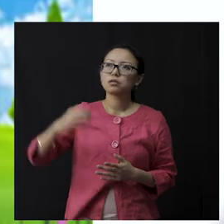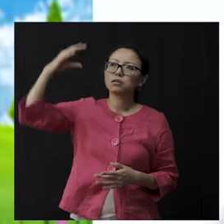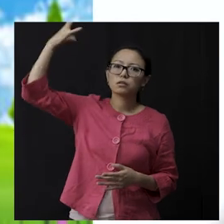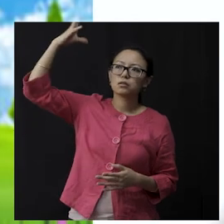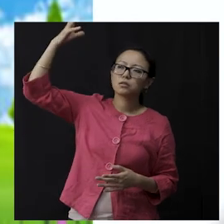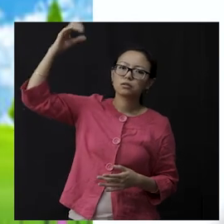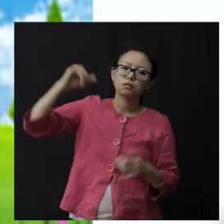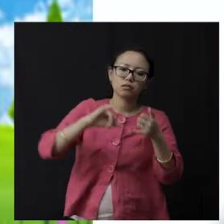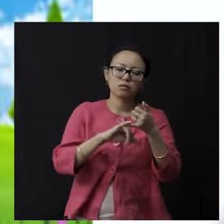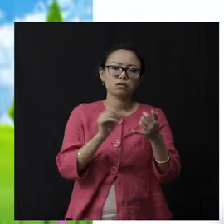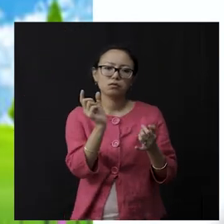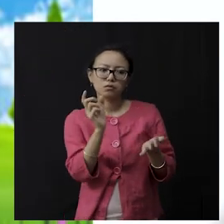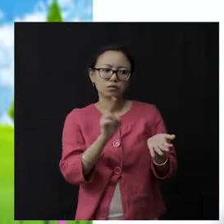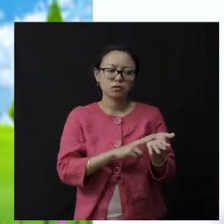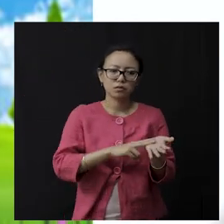the sun,